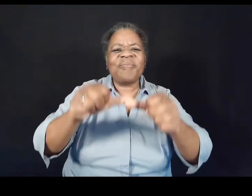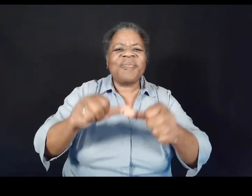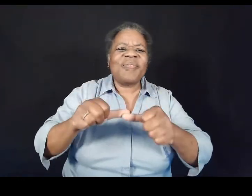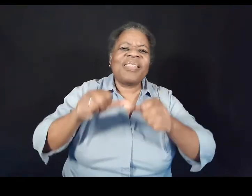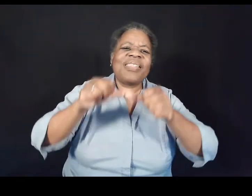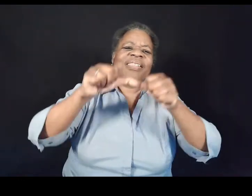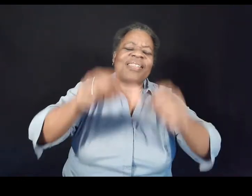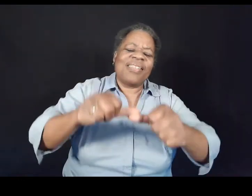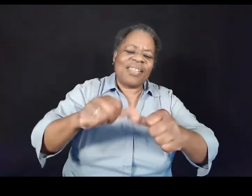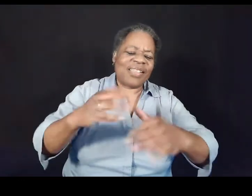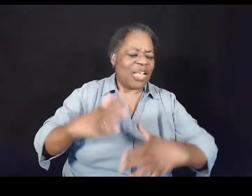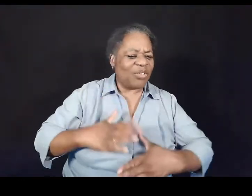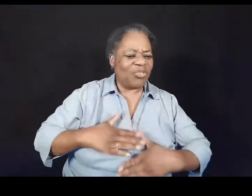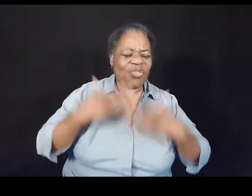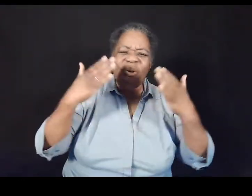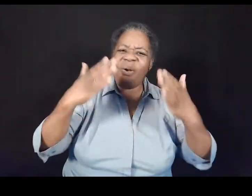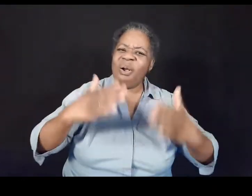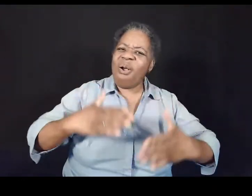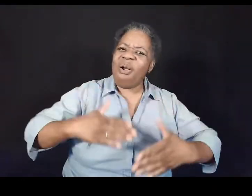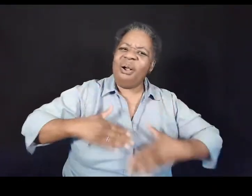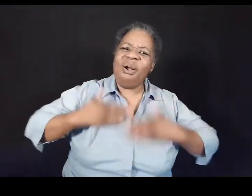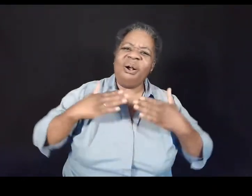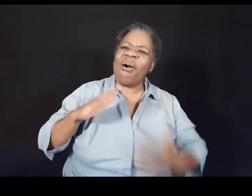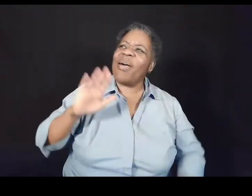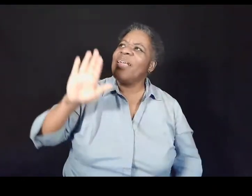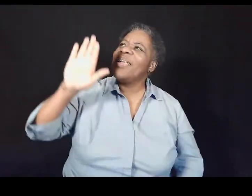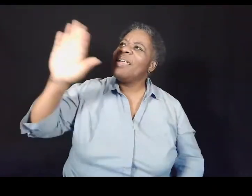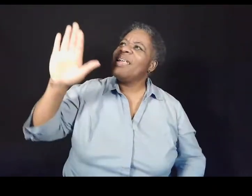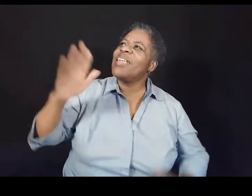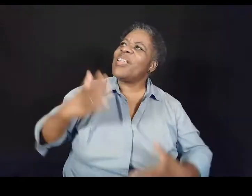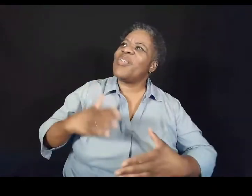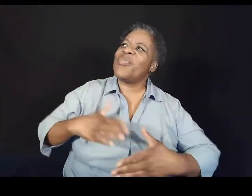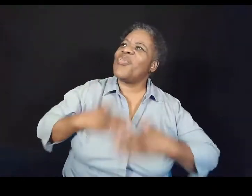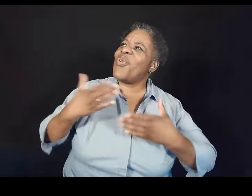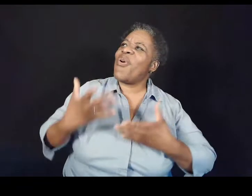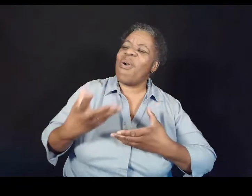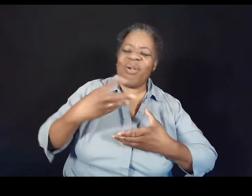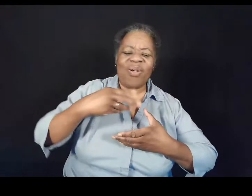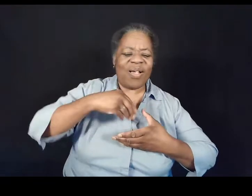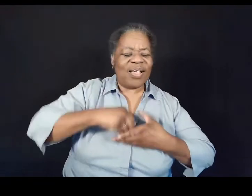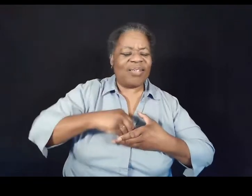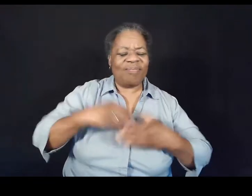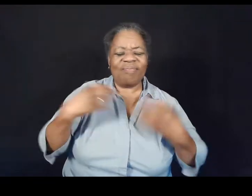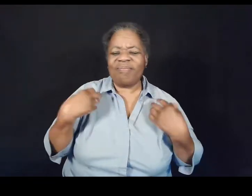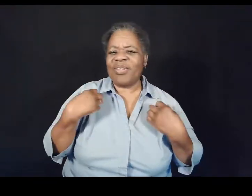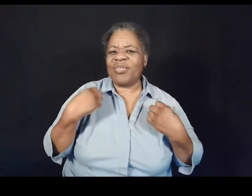oh, the joy. The joy of the Lord is my strength.